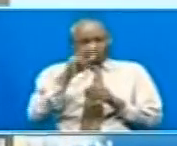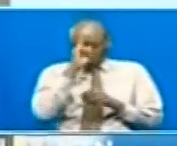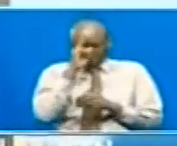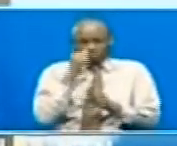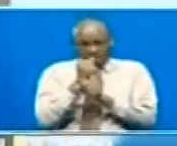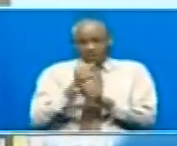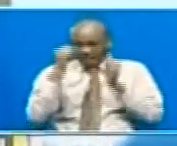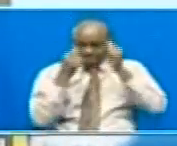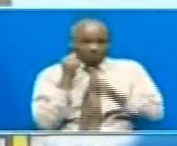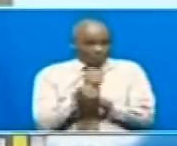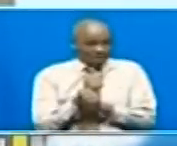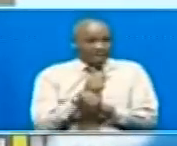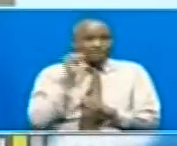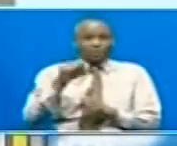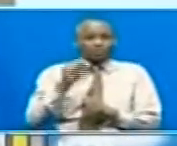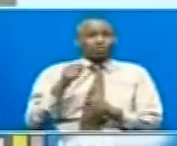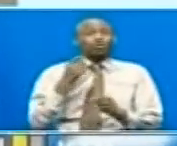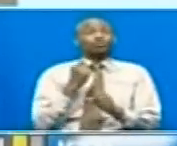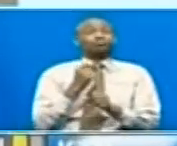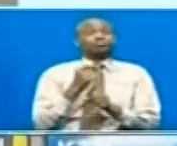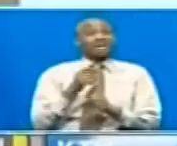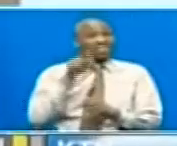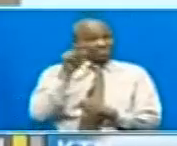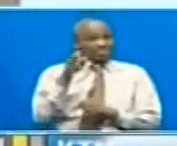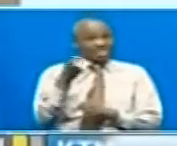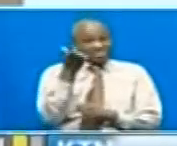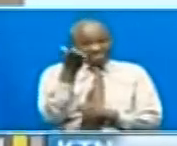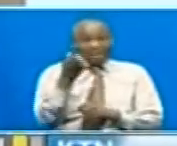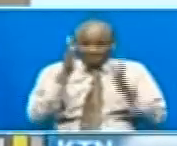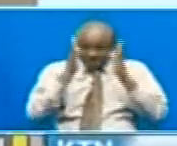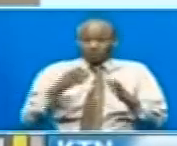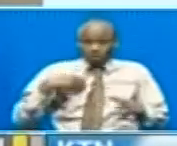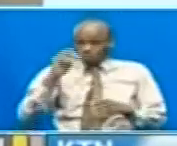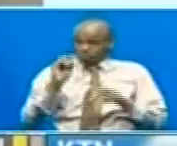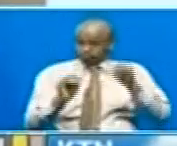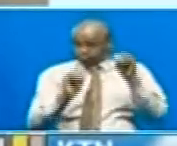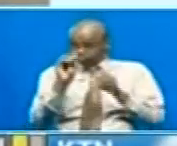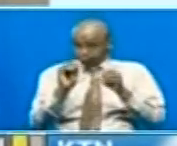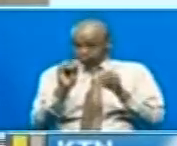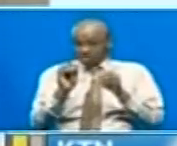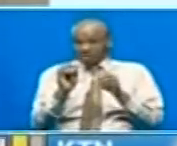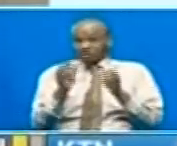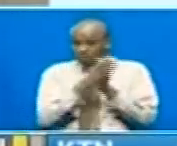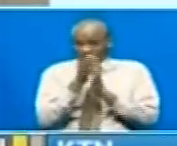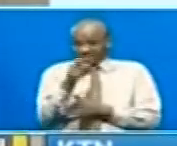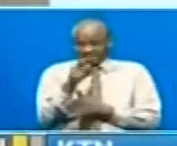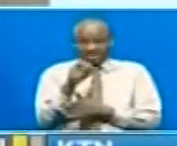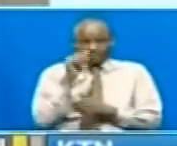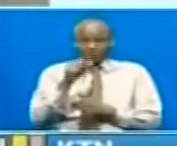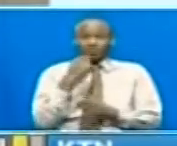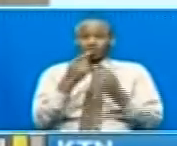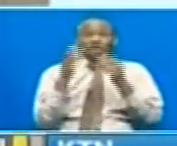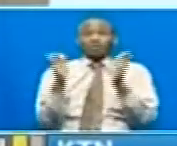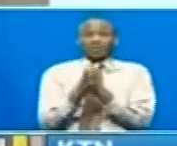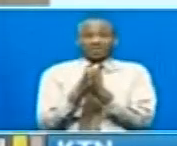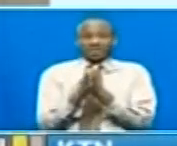people, because you realize that in fact, even the person who is doing the documentary, you realize that he's talking with